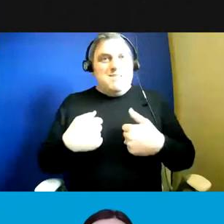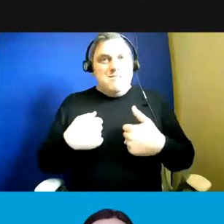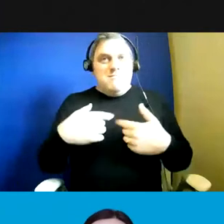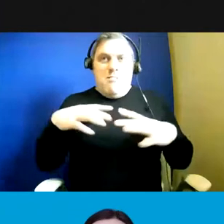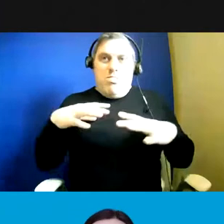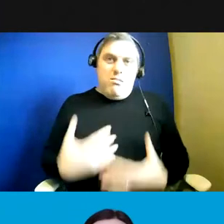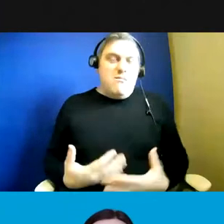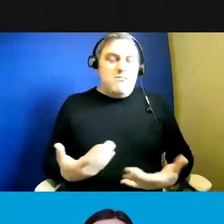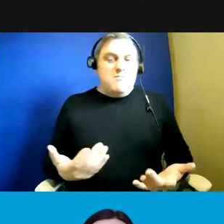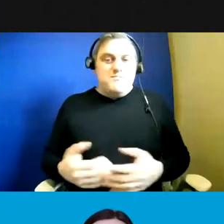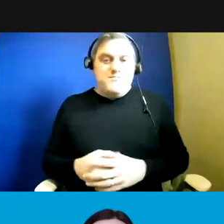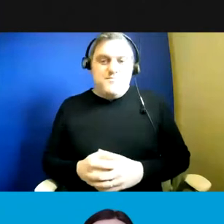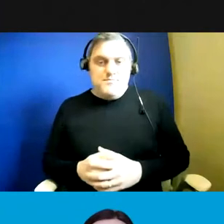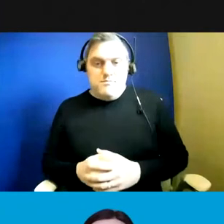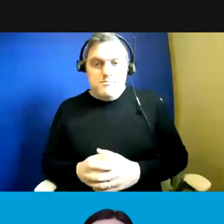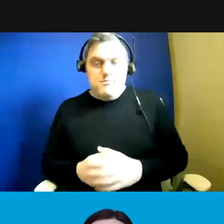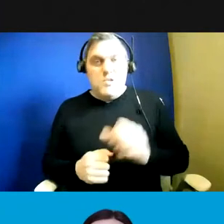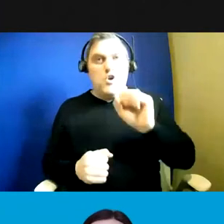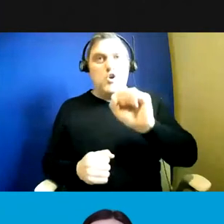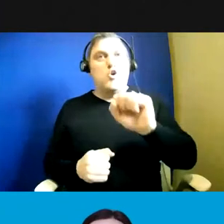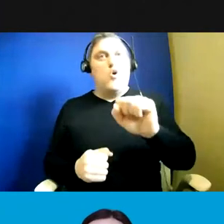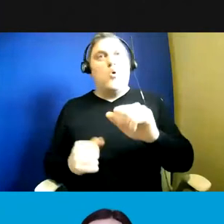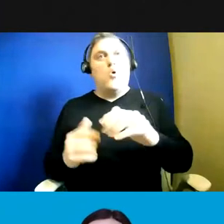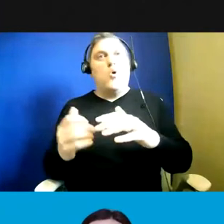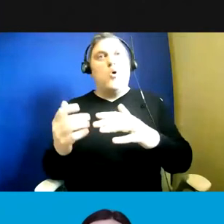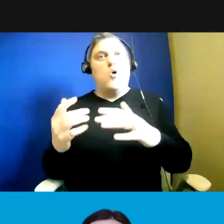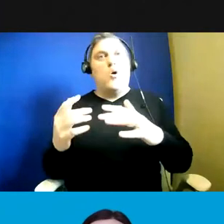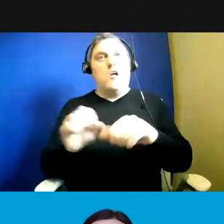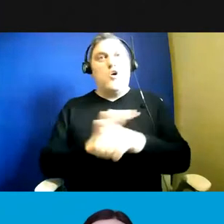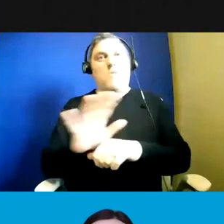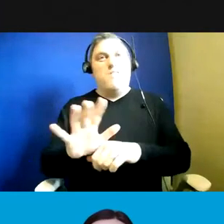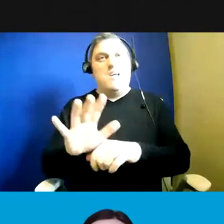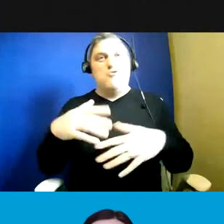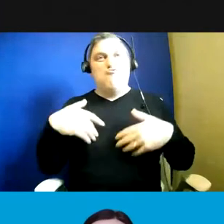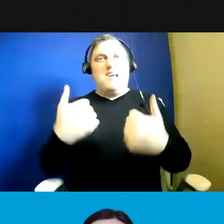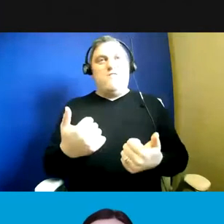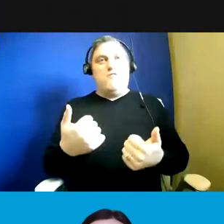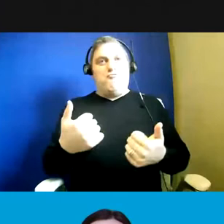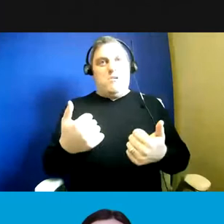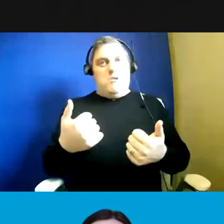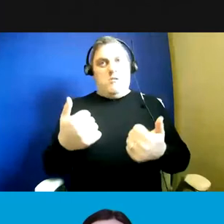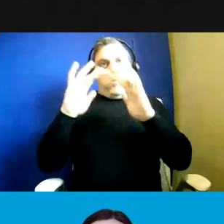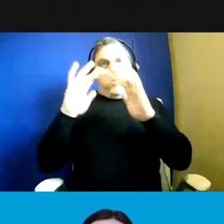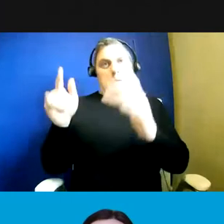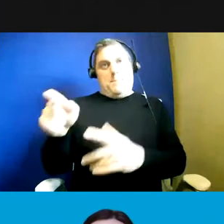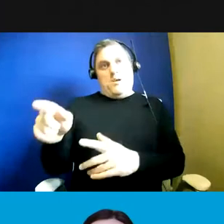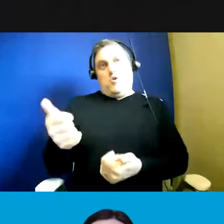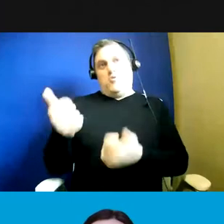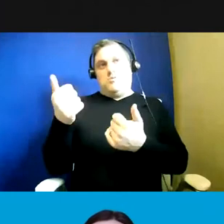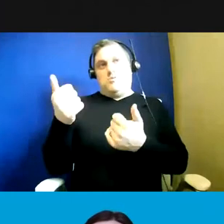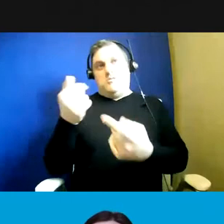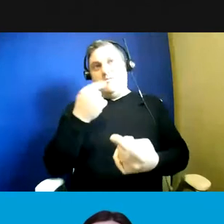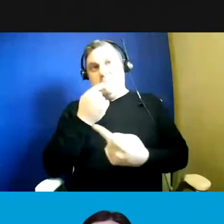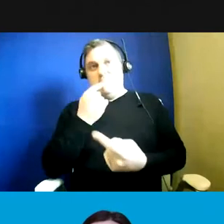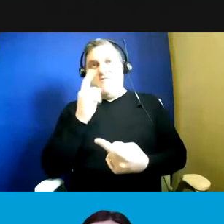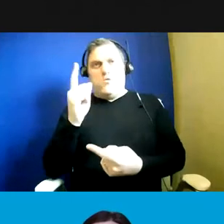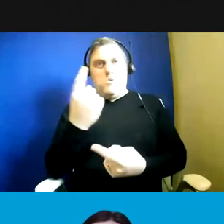I would say that the Your COVID Recovery website is a very good first port of call for information and